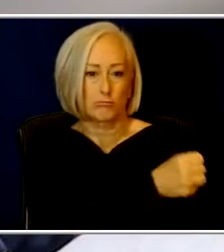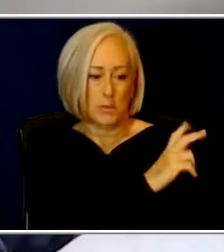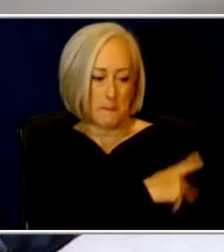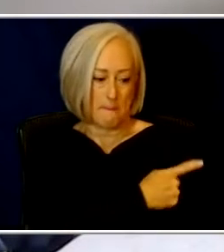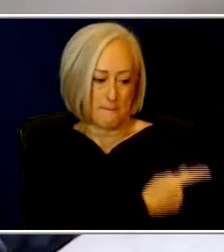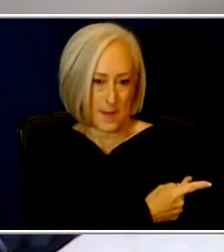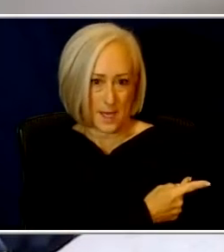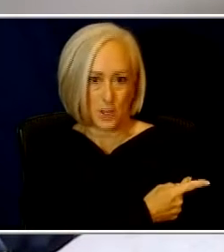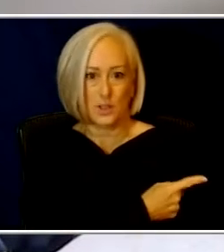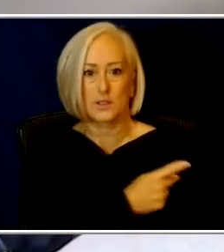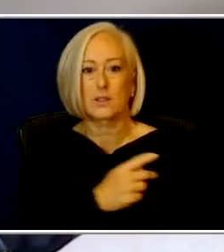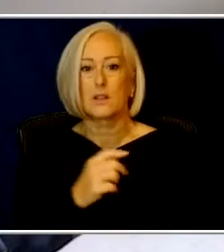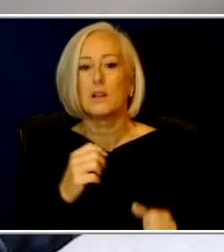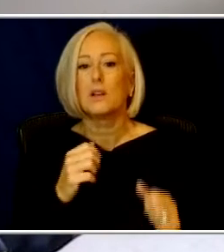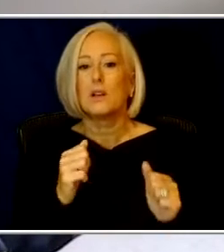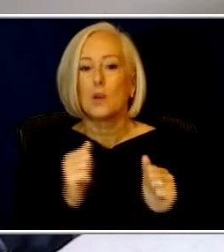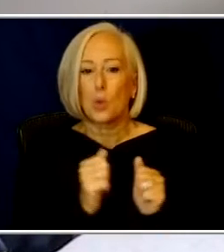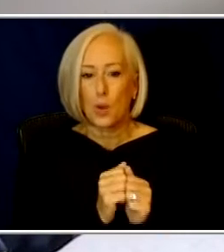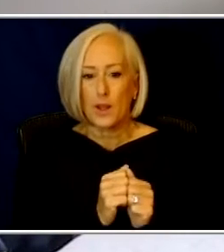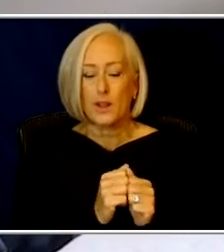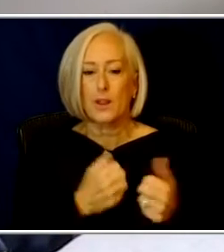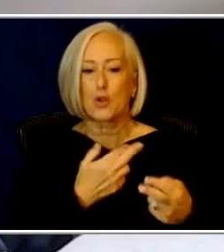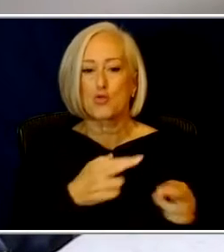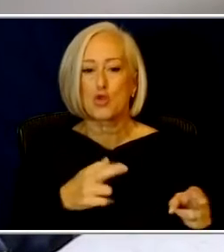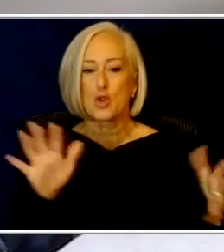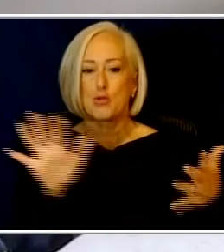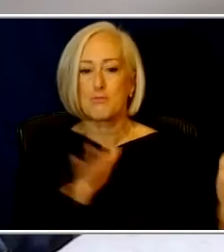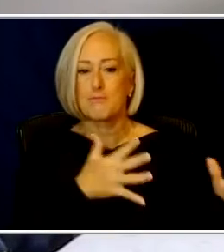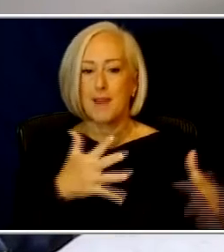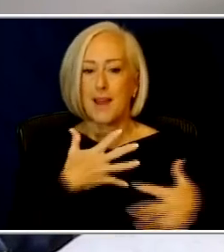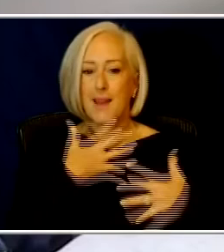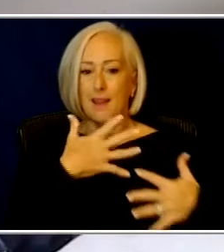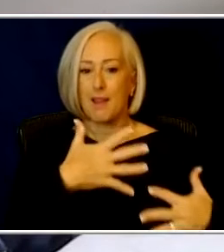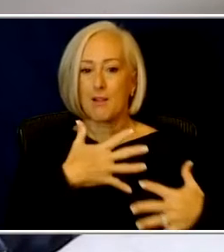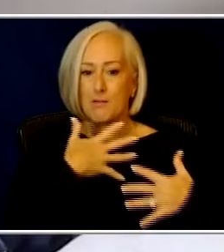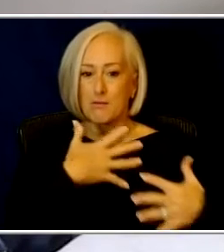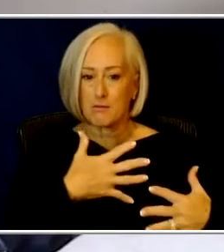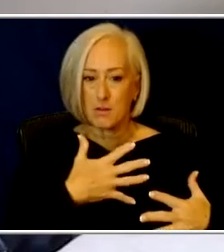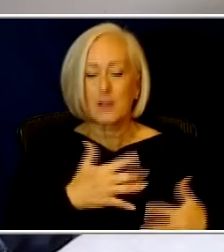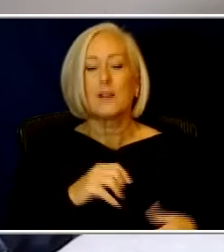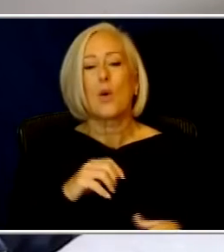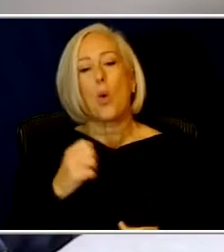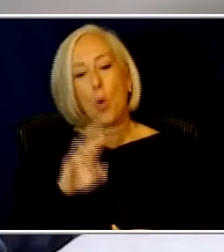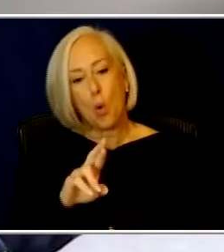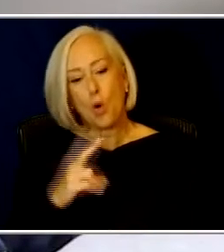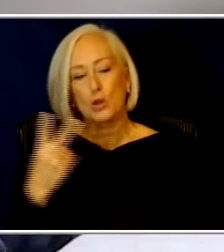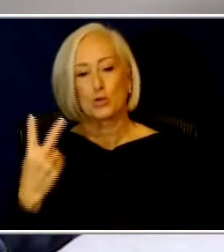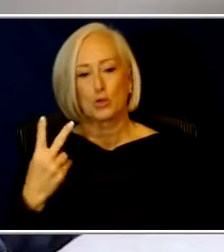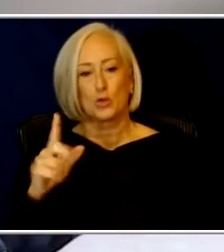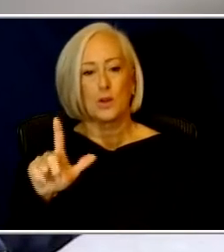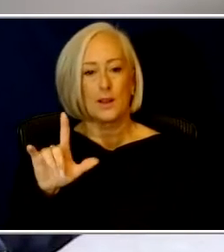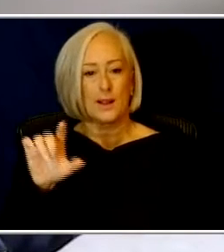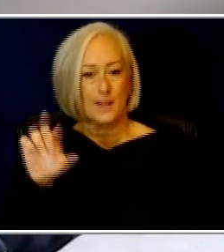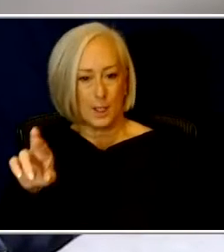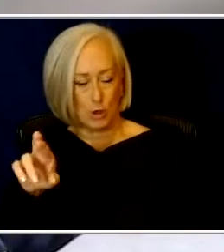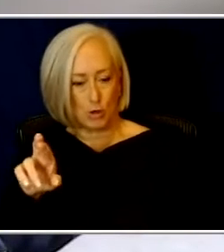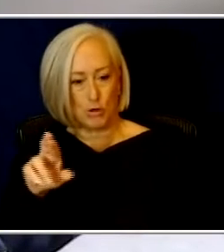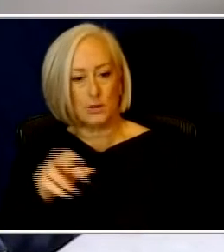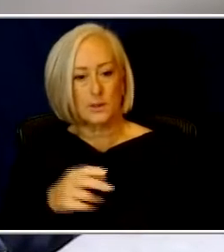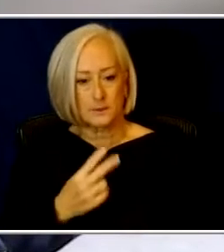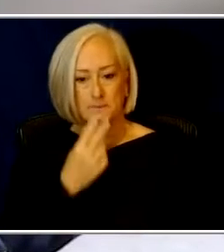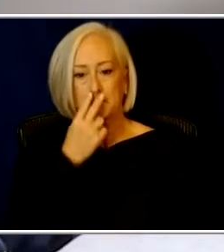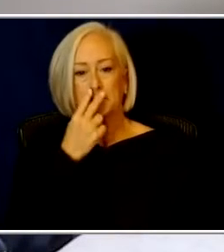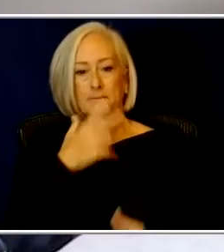room air or like 2 liters. So we are doing well regarding the COVID situation. However, just